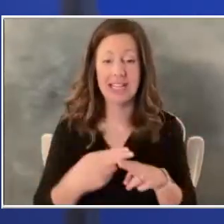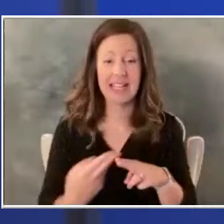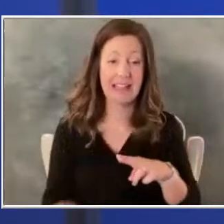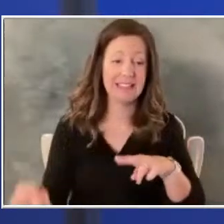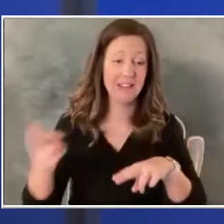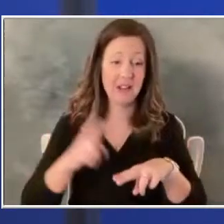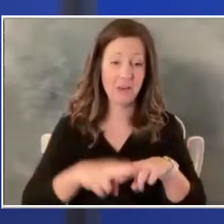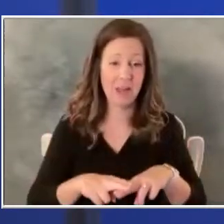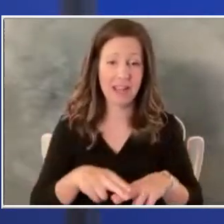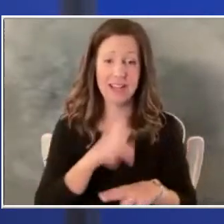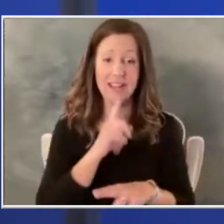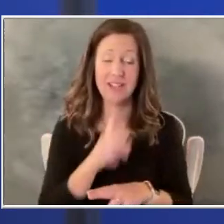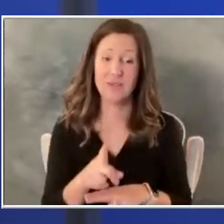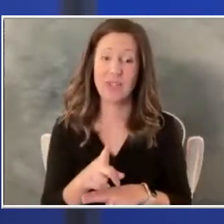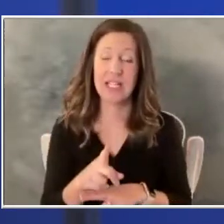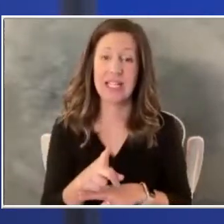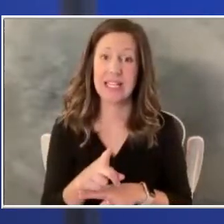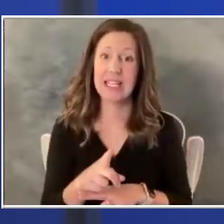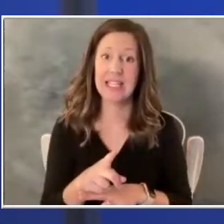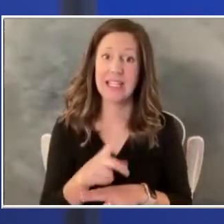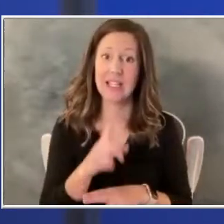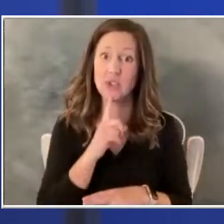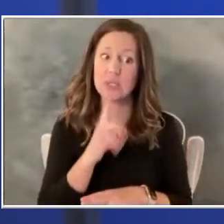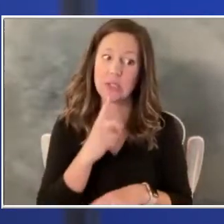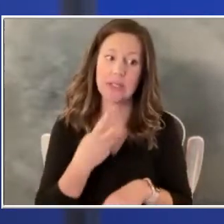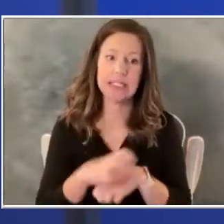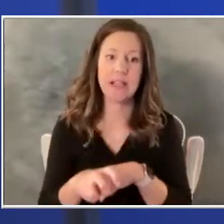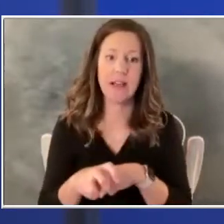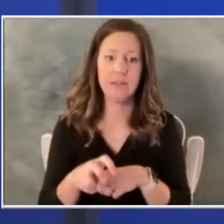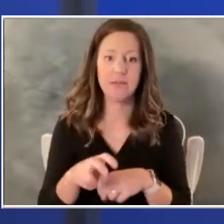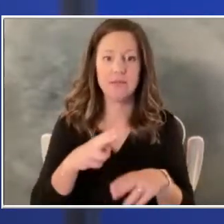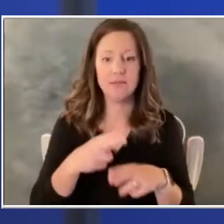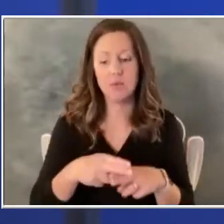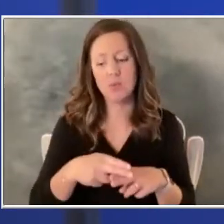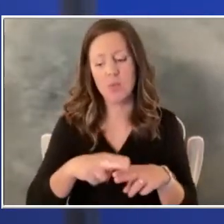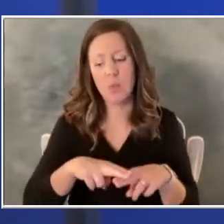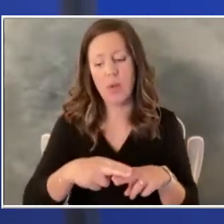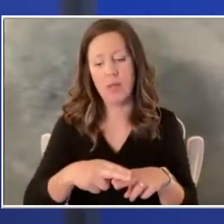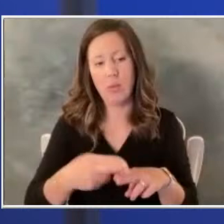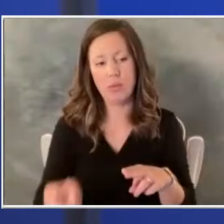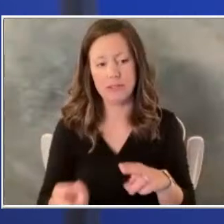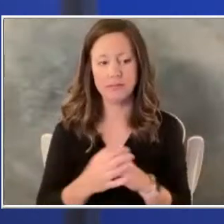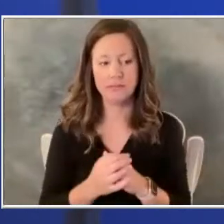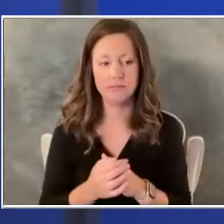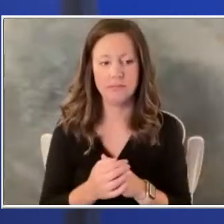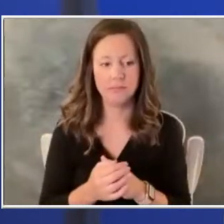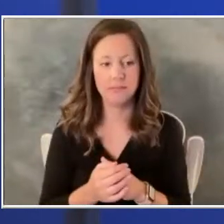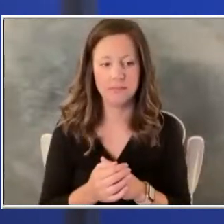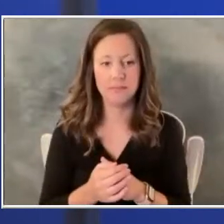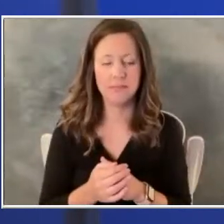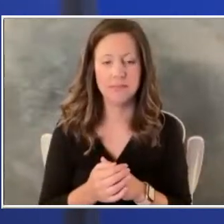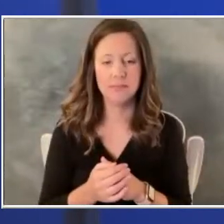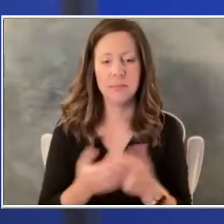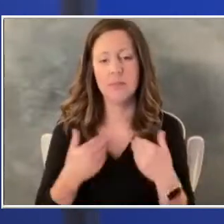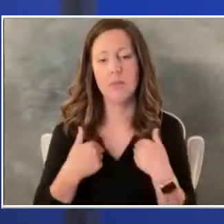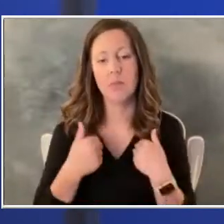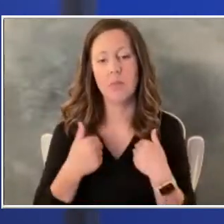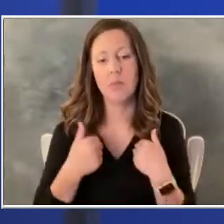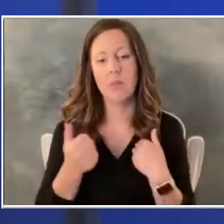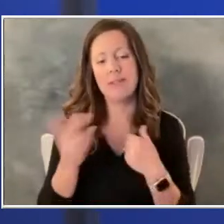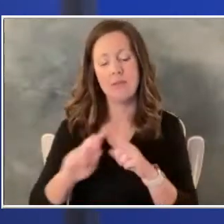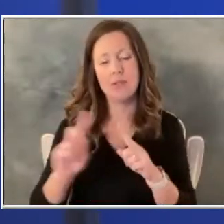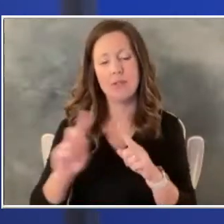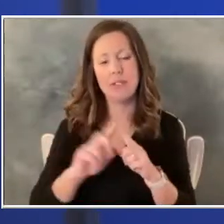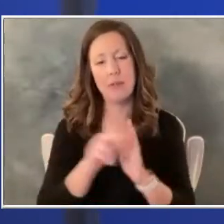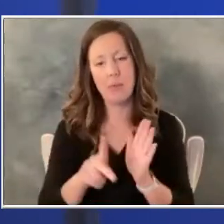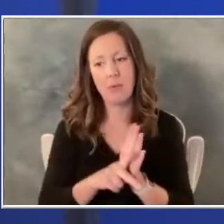very difficult to lose it. So we have several different protocols that are aimed at some of these